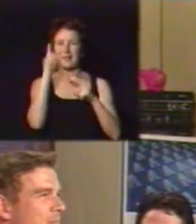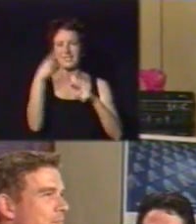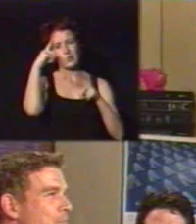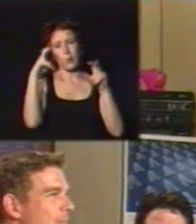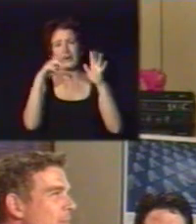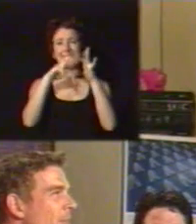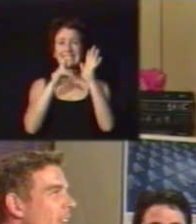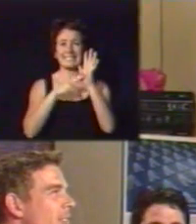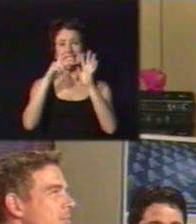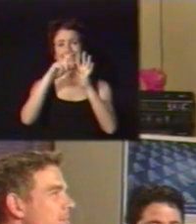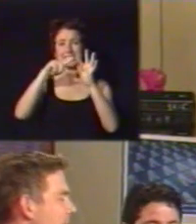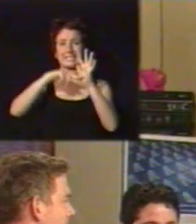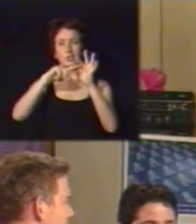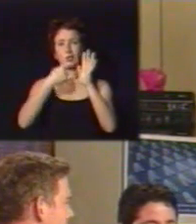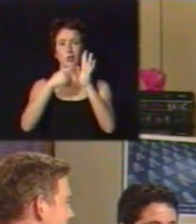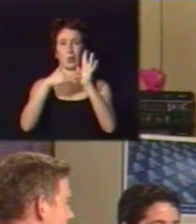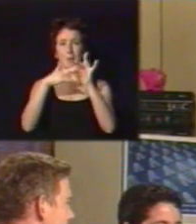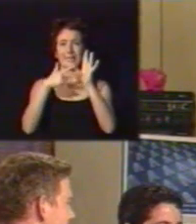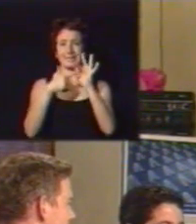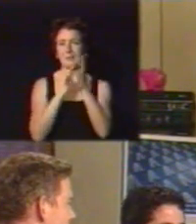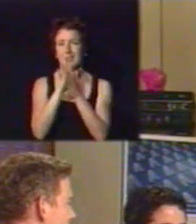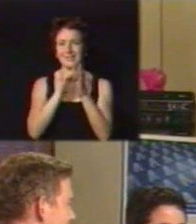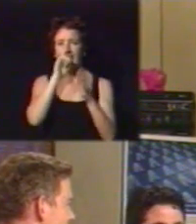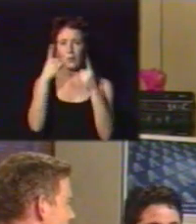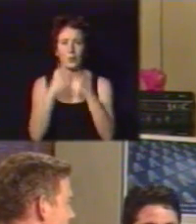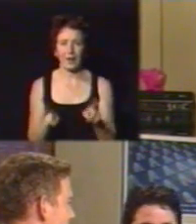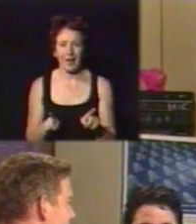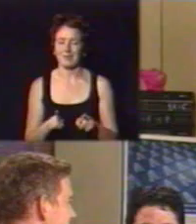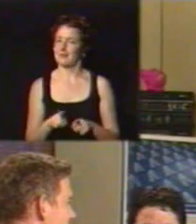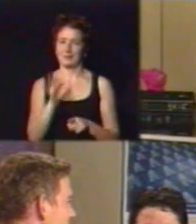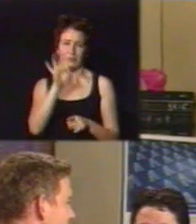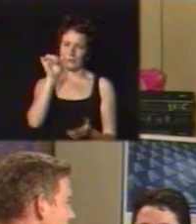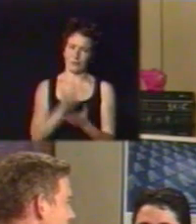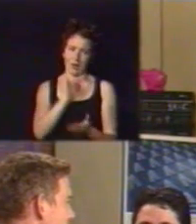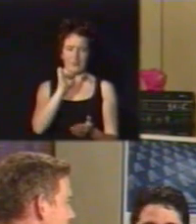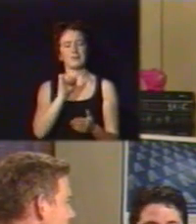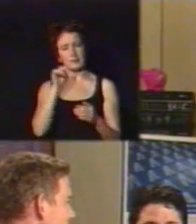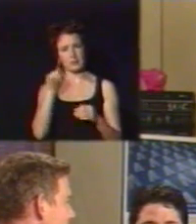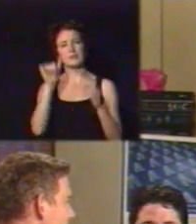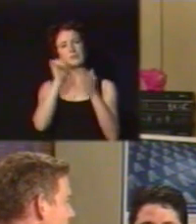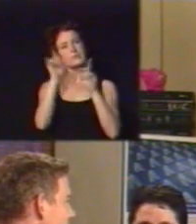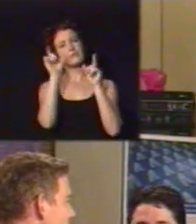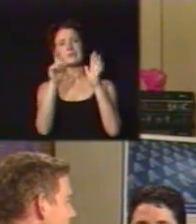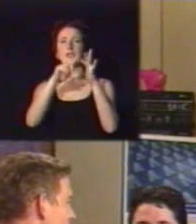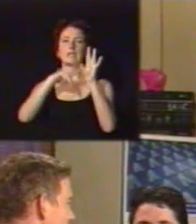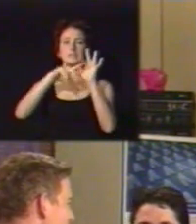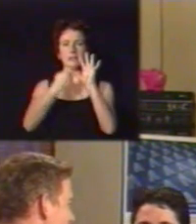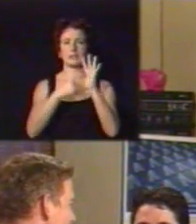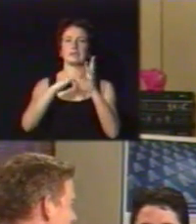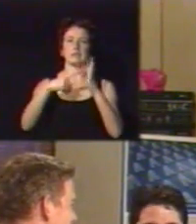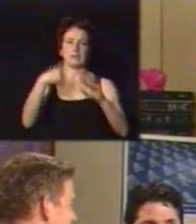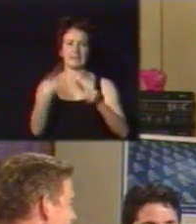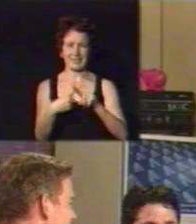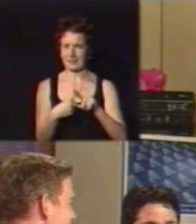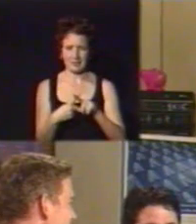mean, no, if, because what we're saying is, I mean, you know, it's all about self-identified gender. If we identify as intersex, well, we should have intersex. It's not indeterminate, it's